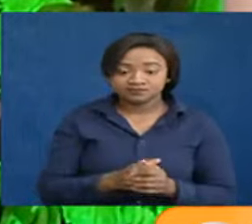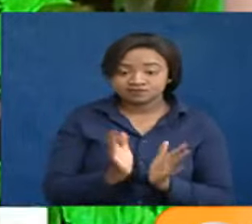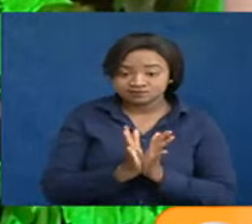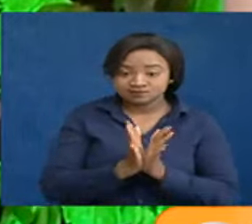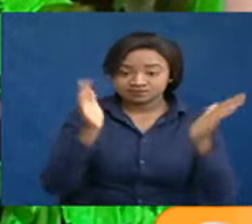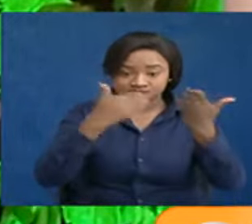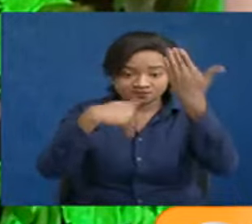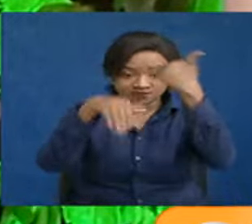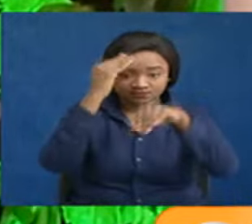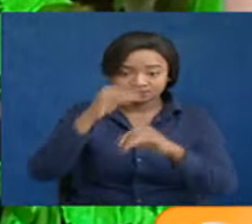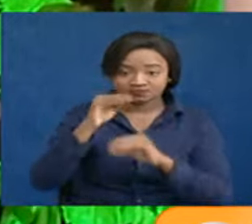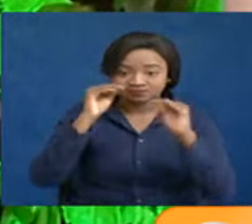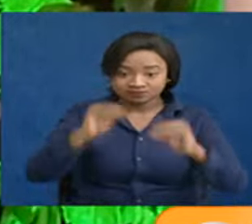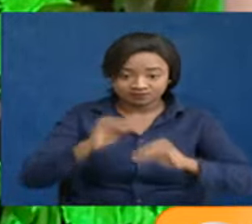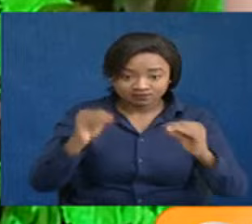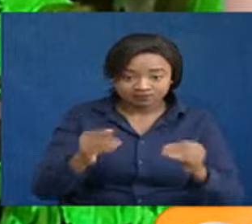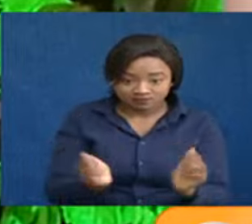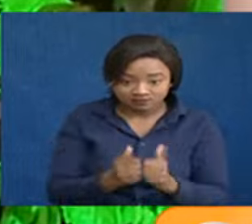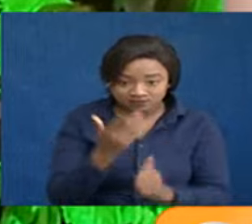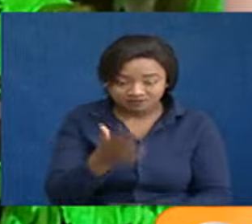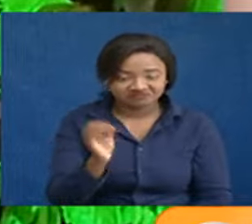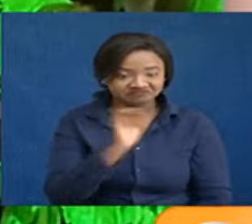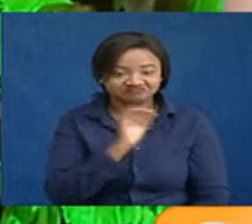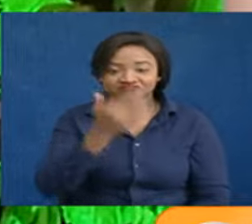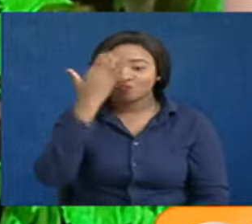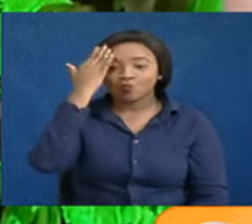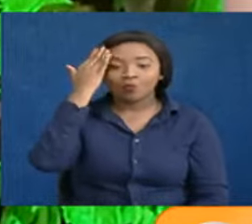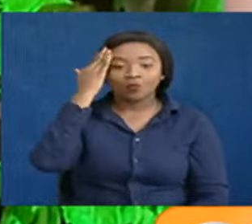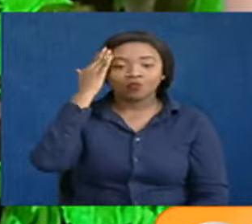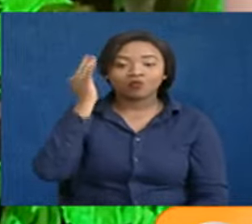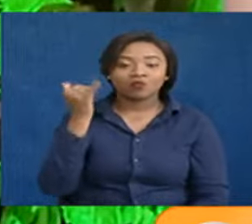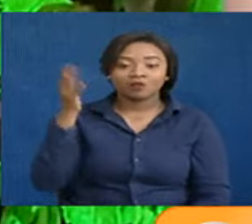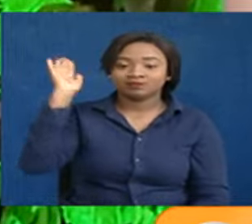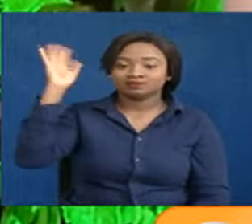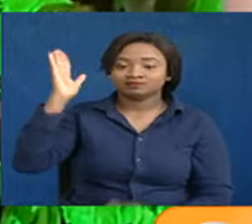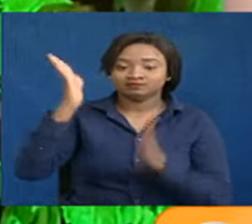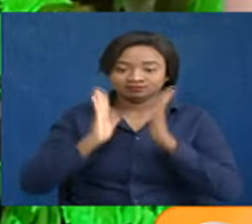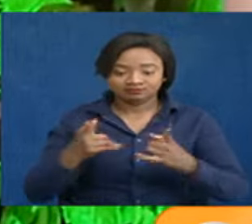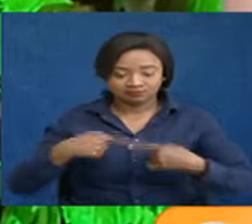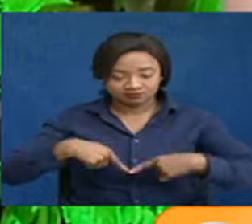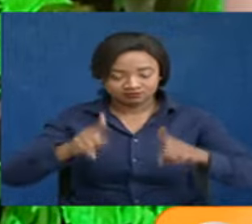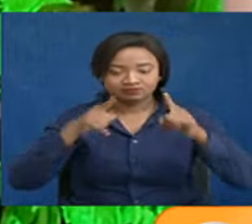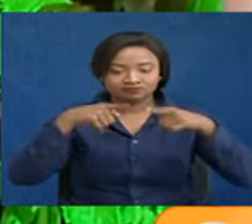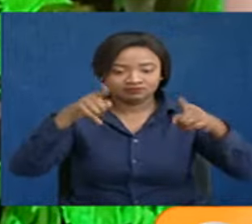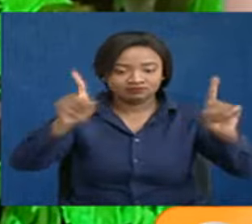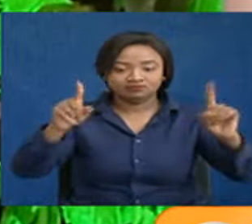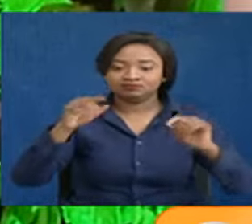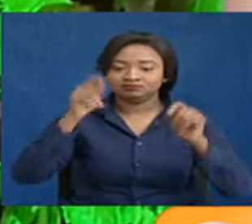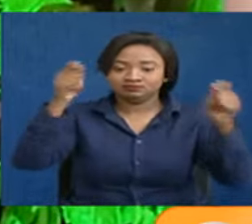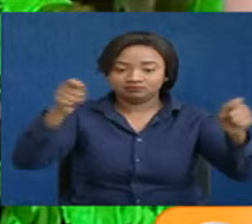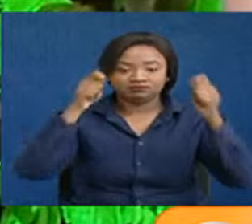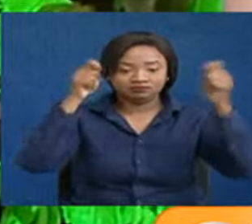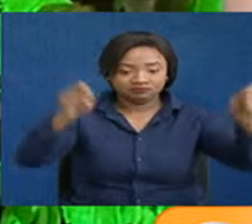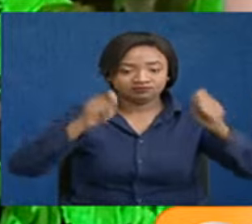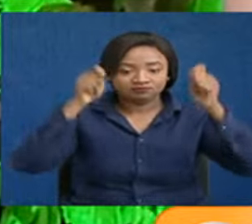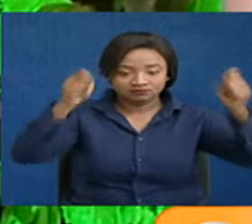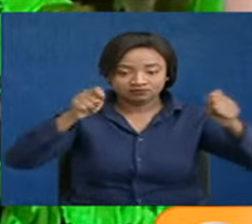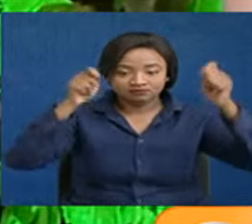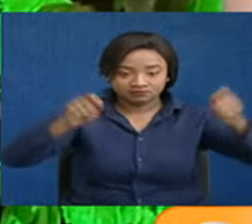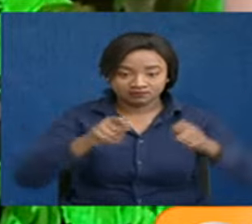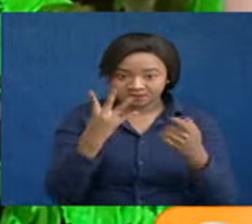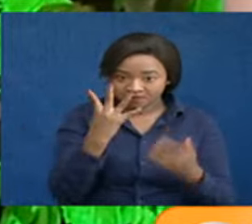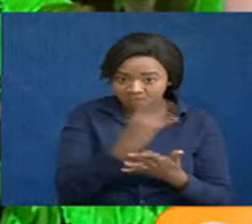universities remained paralyzed on Monday as the lecturers' strike entered its fourth week across the country. The Dons have vowed to extend the industrial